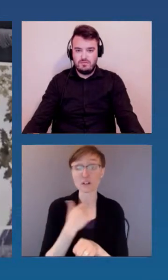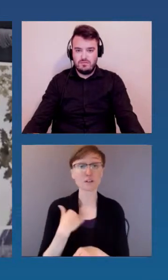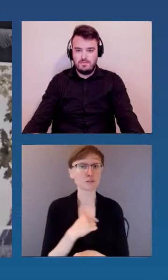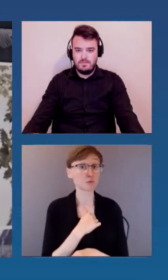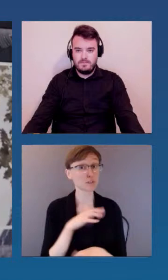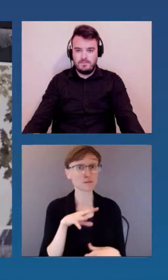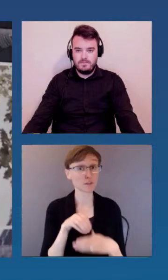And you are still muted.